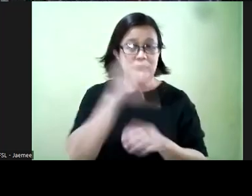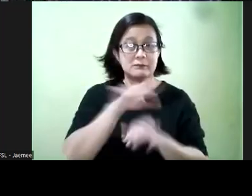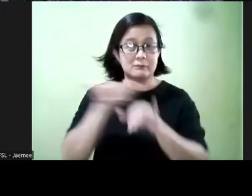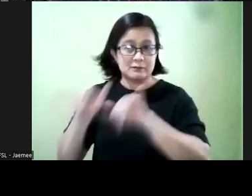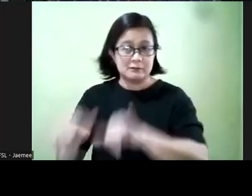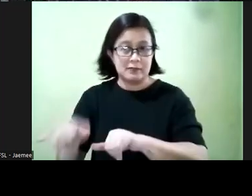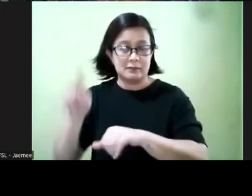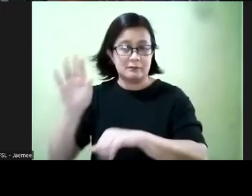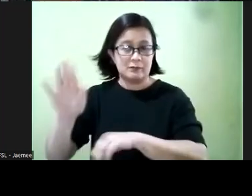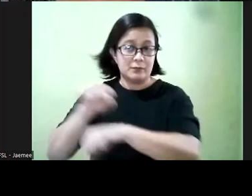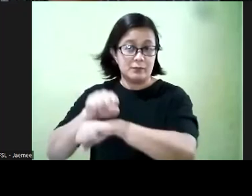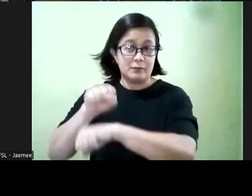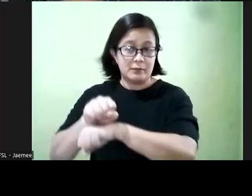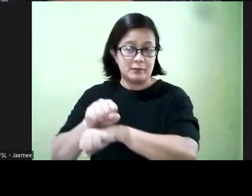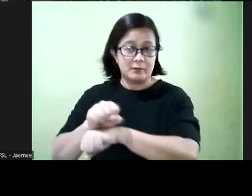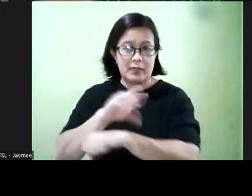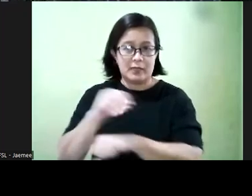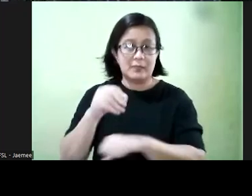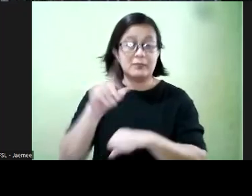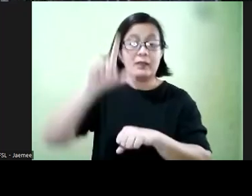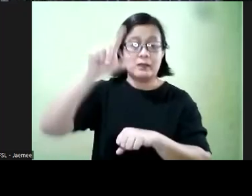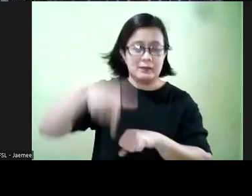keep your job, and work on your idea